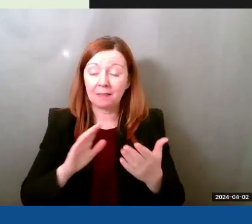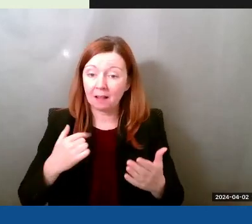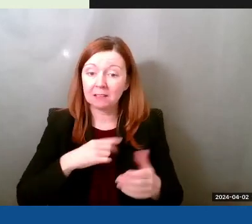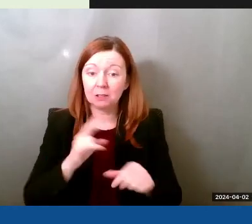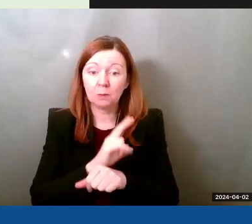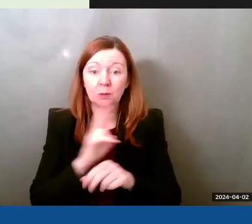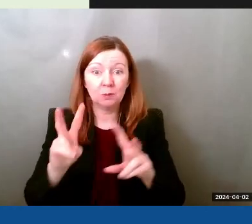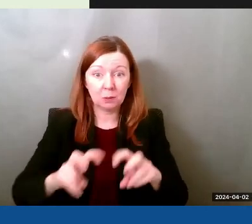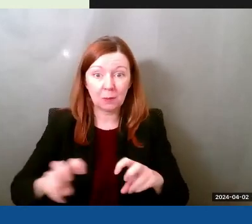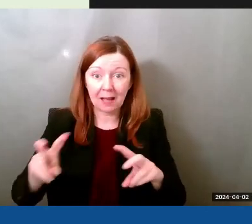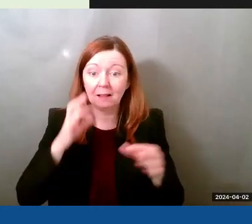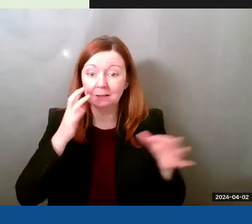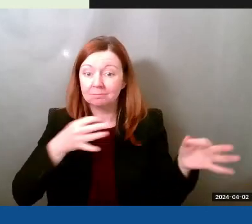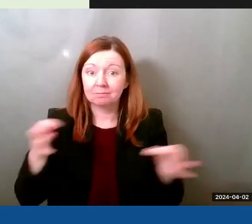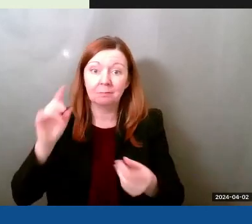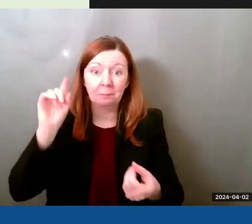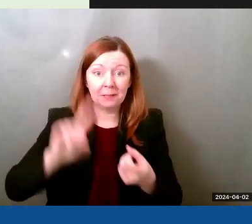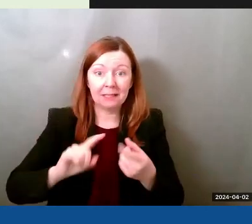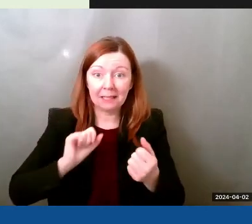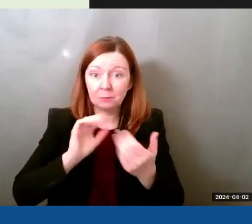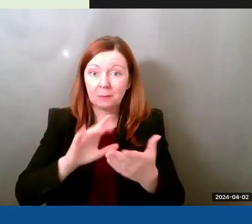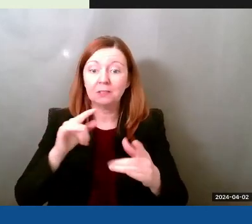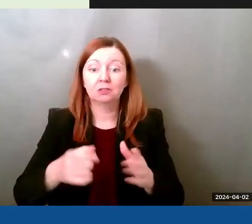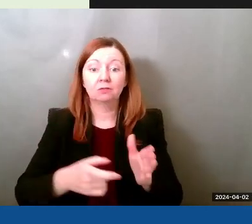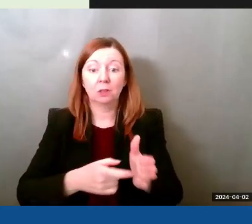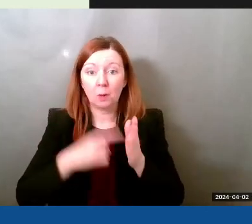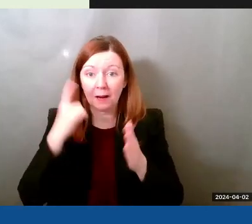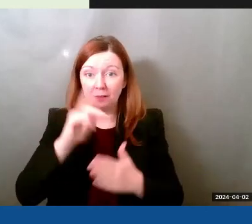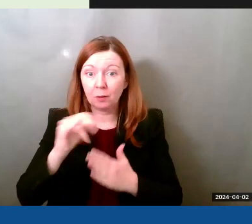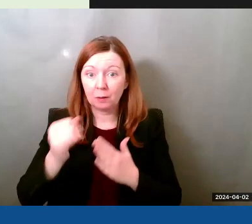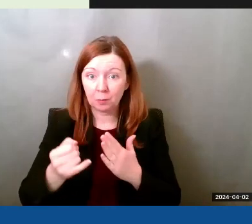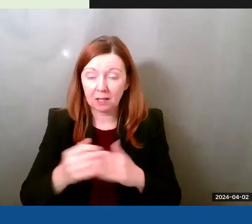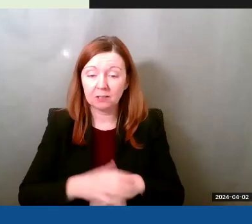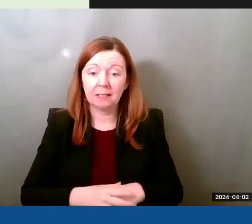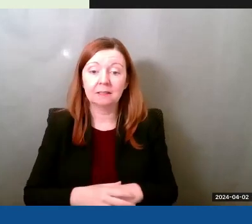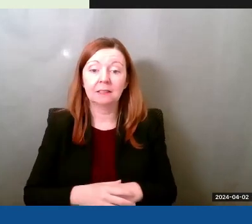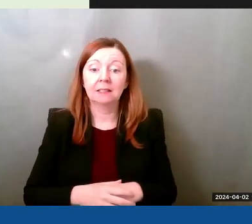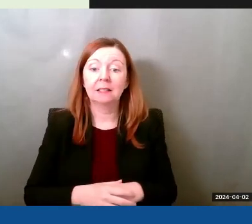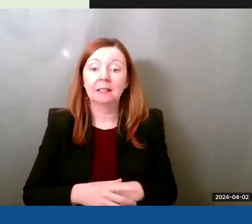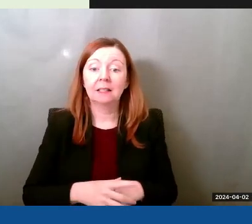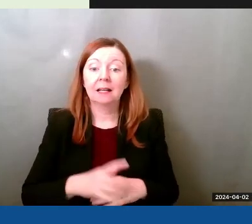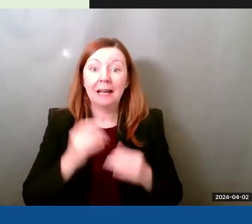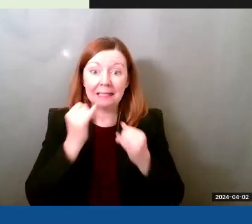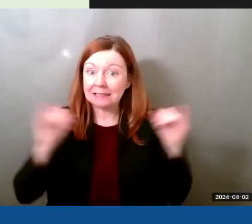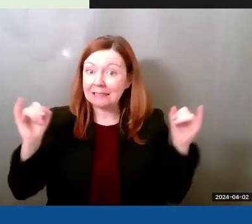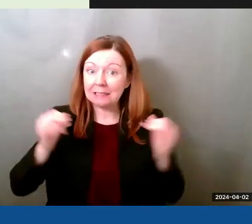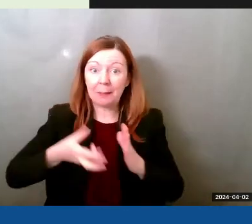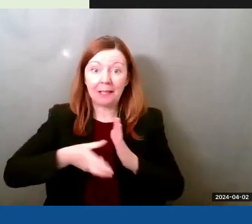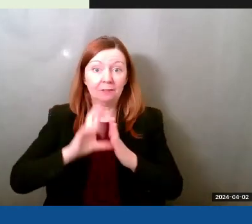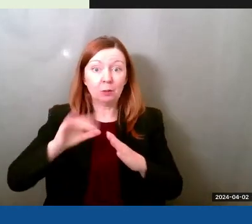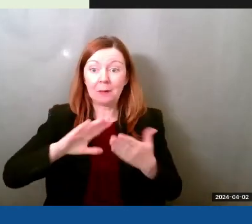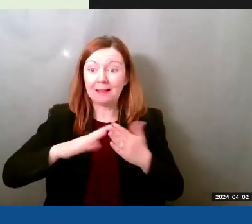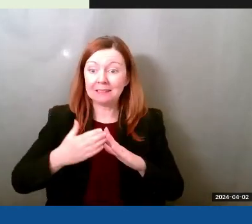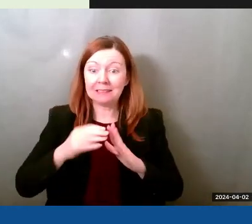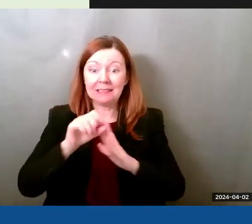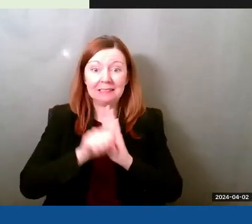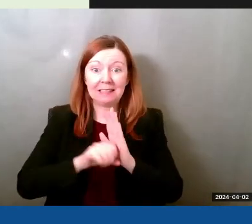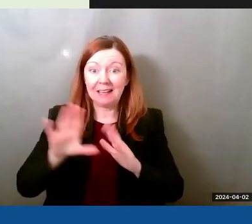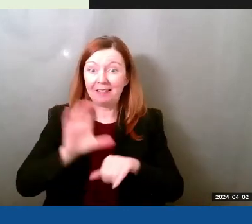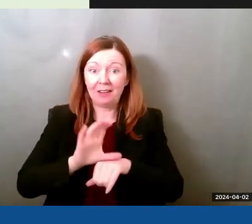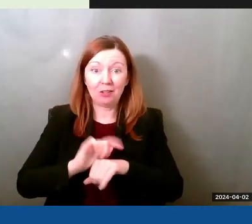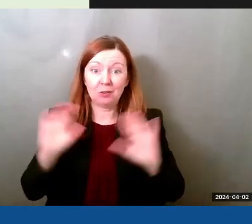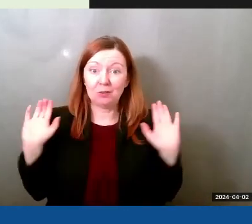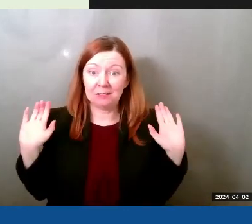to analyze and determine the mitigation measures required for the project. And it's being independently reviewed by the city, state, and their